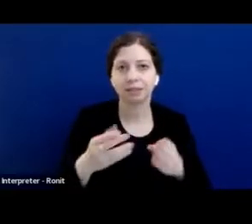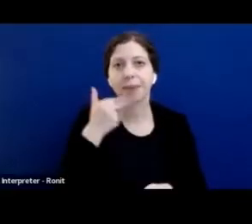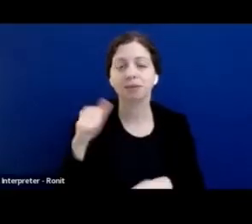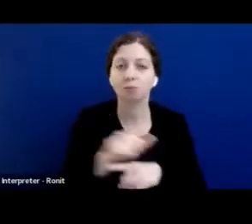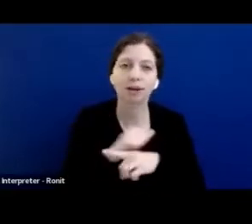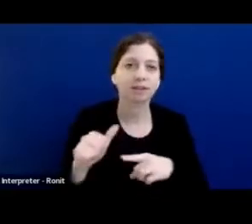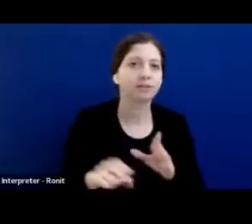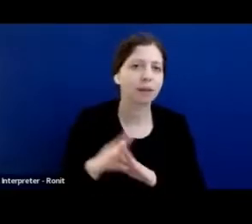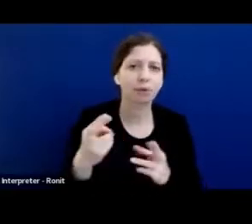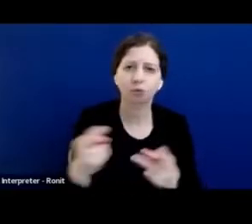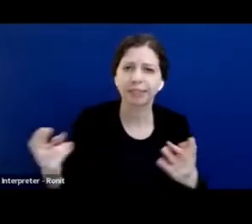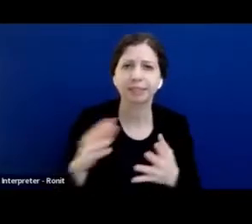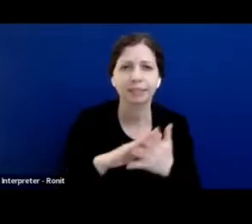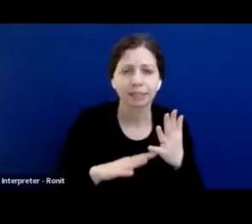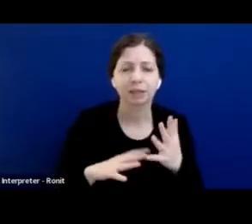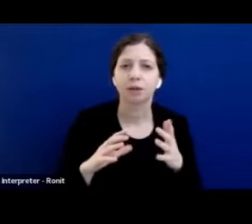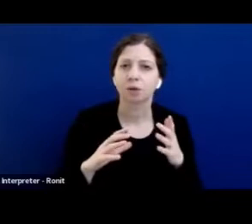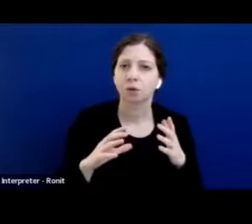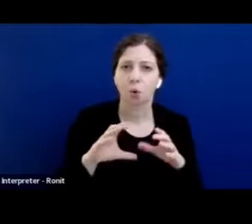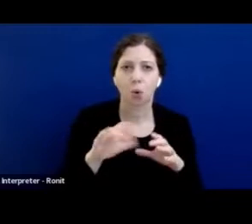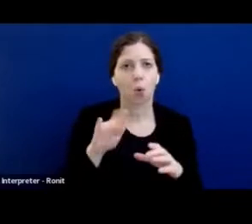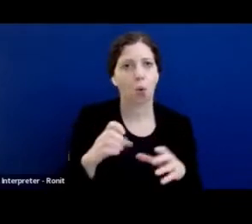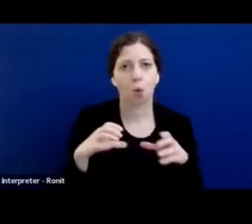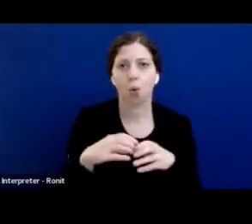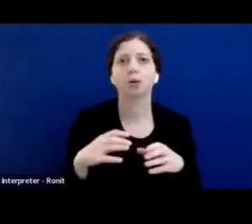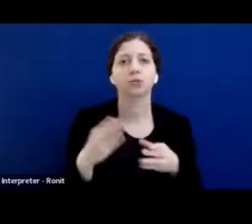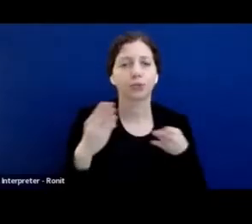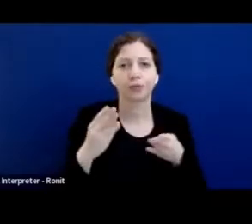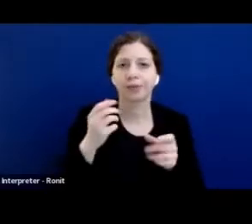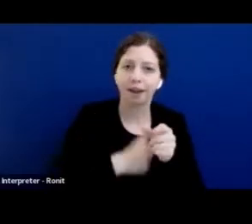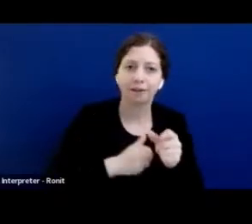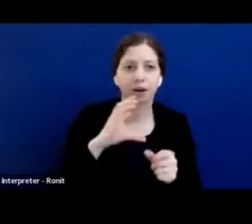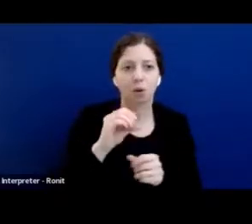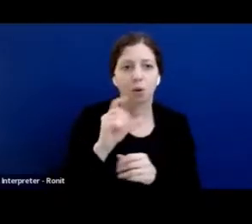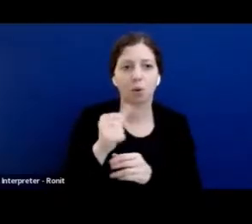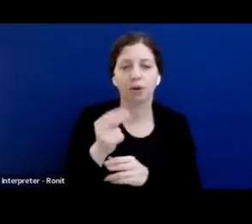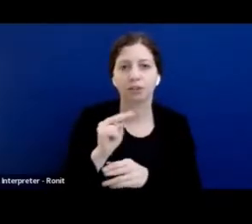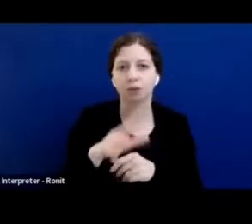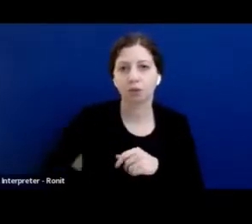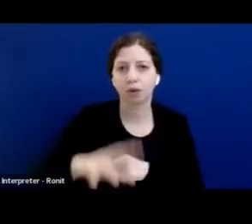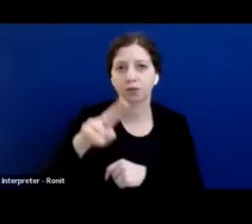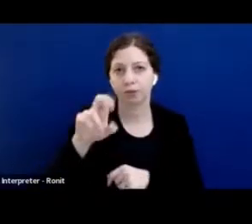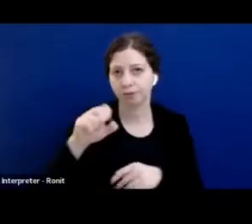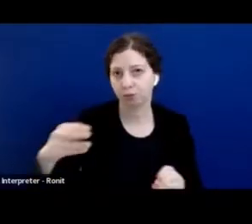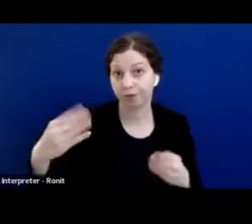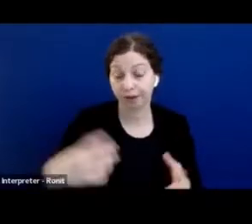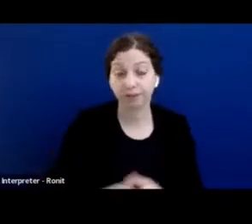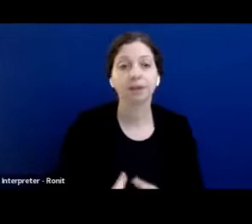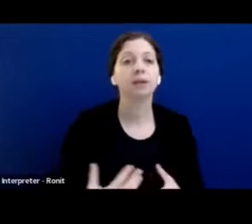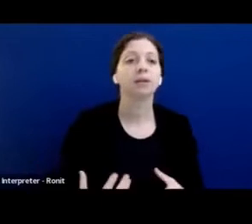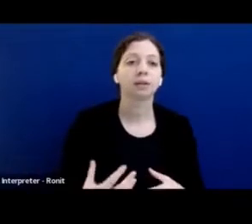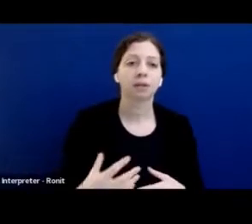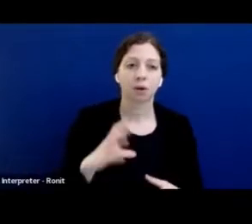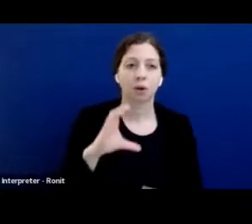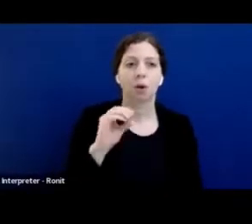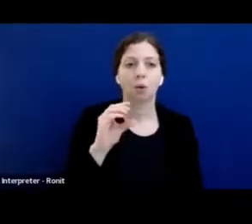resources, is a core service of what every coalition across the United States provides, including, and there are coalitions